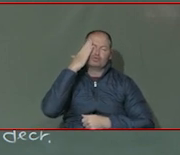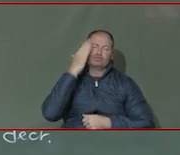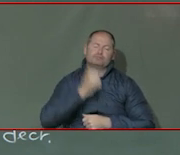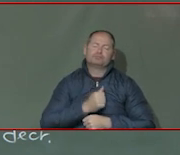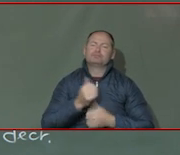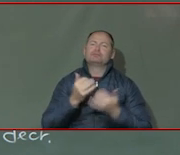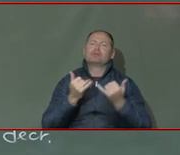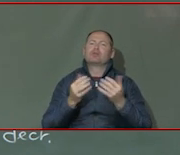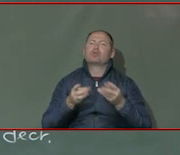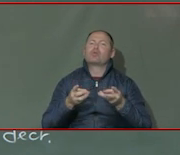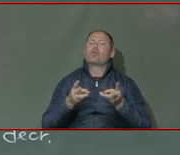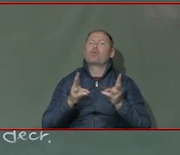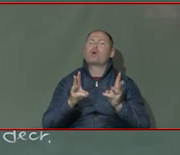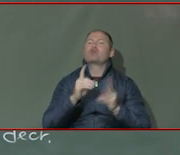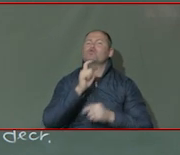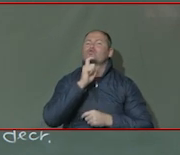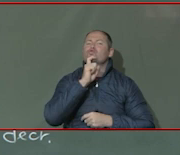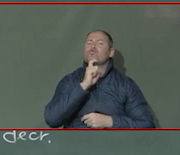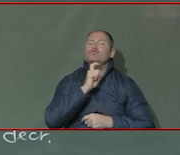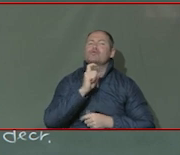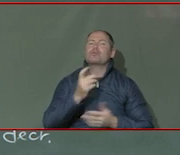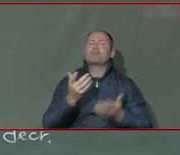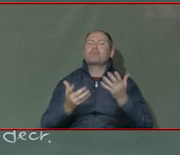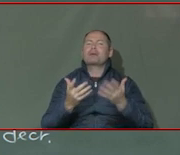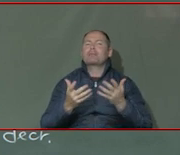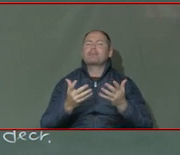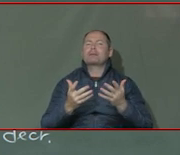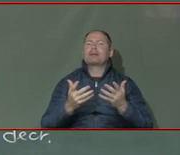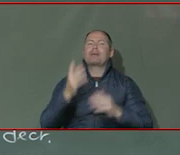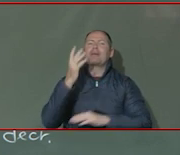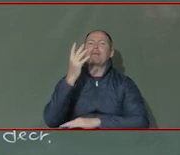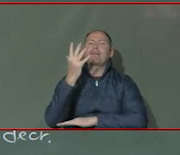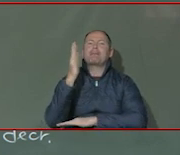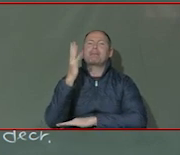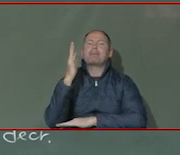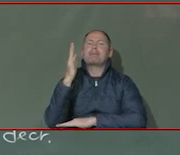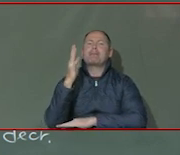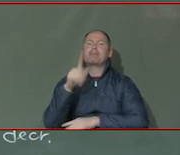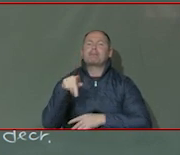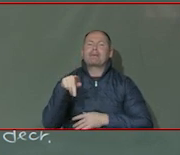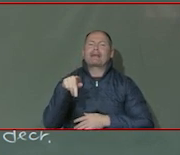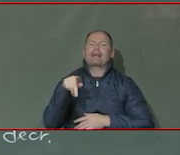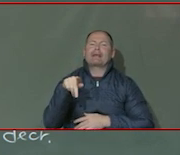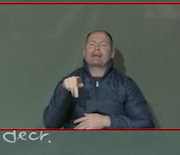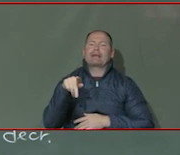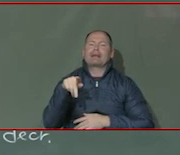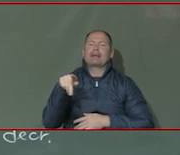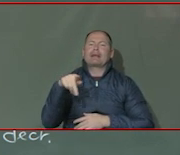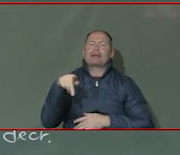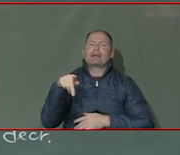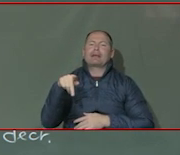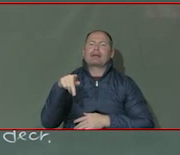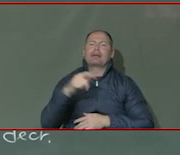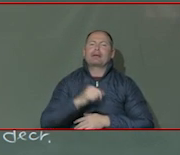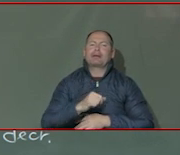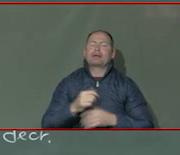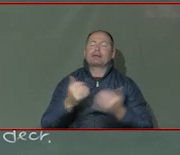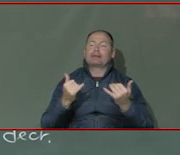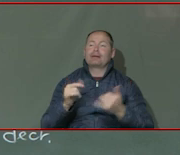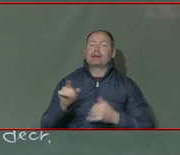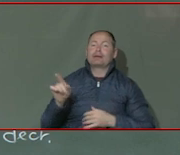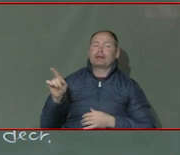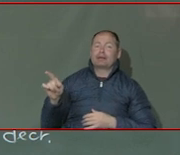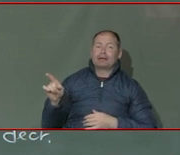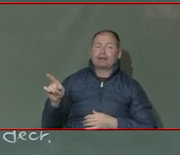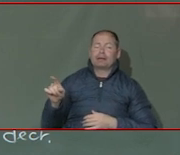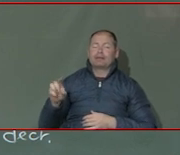use the example of pea plants. I'm going to use this example here of what Mendel did. The grandfather of genetics,